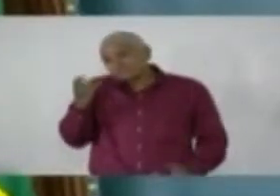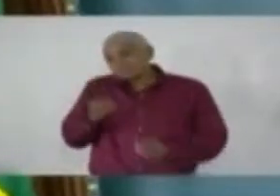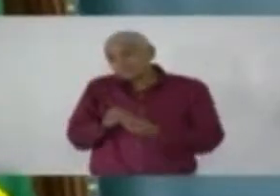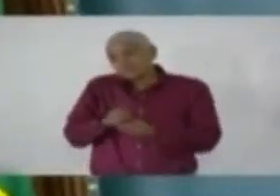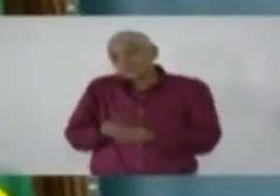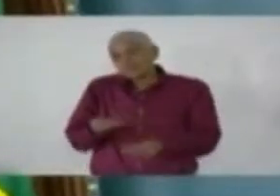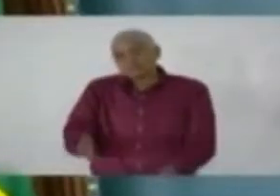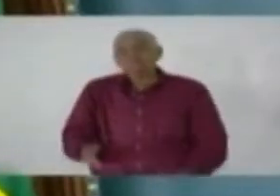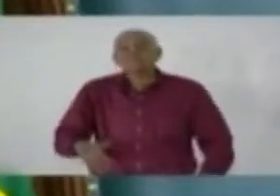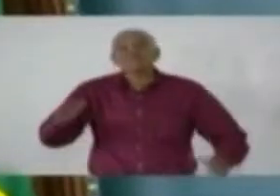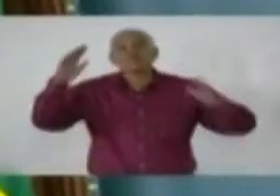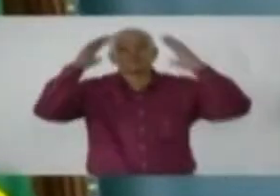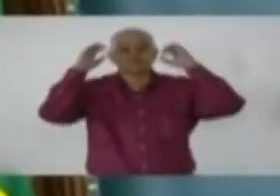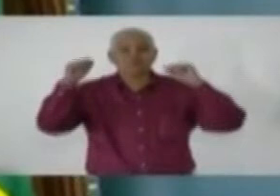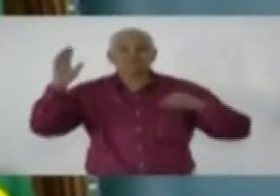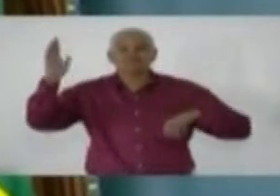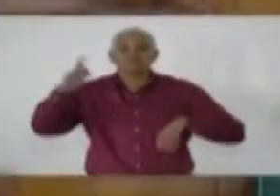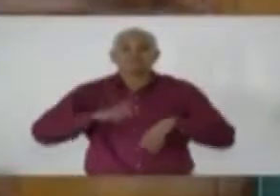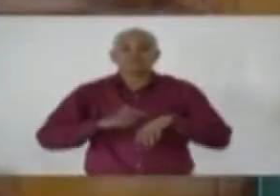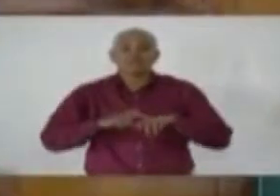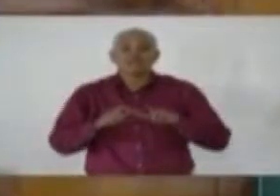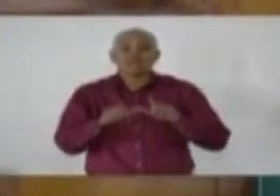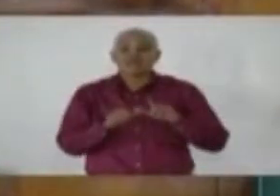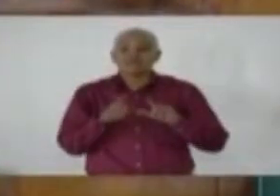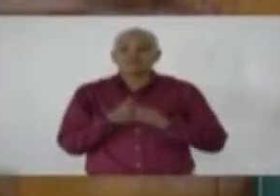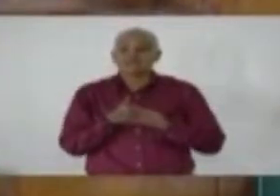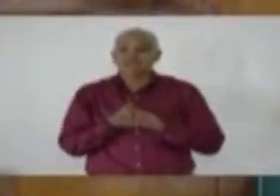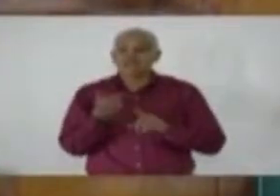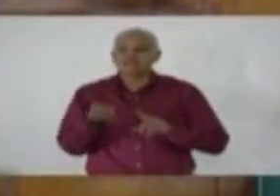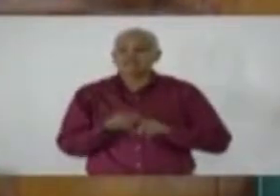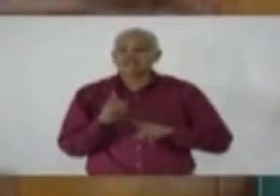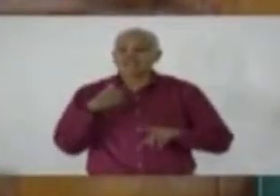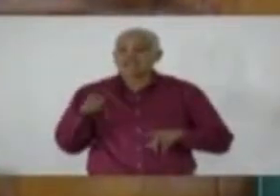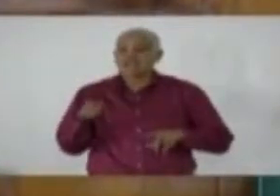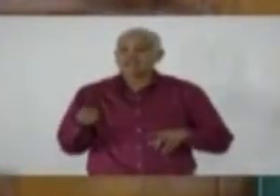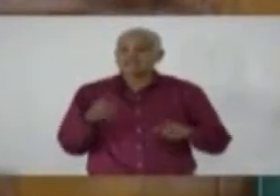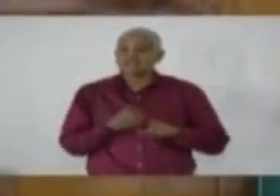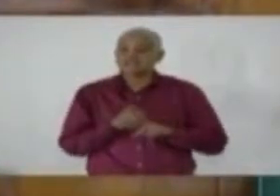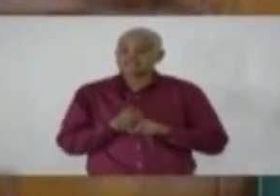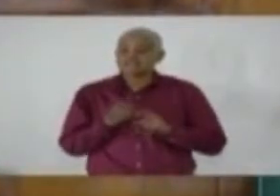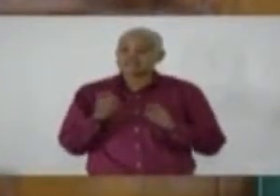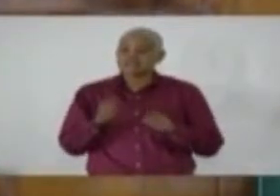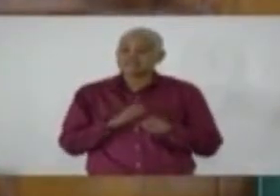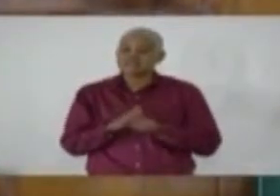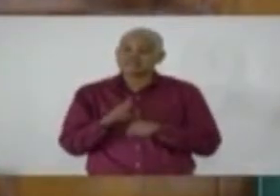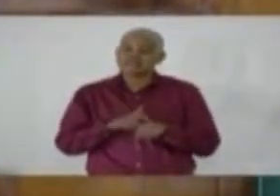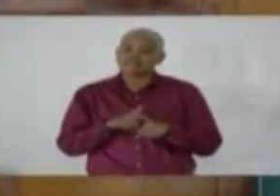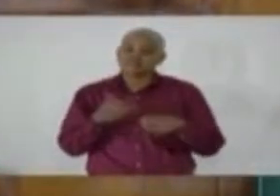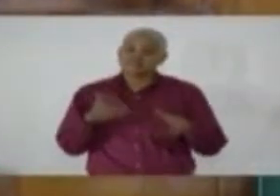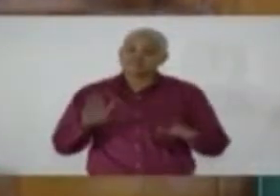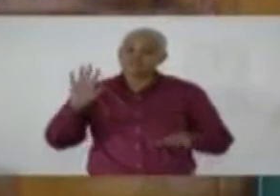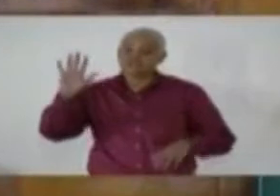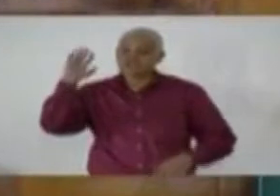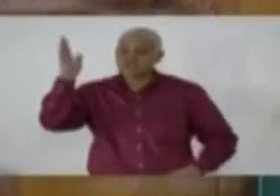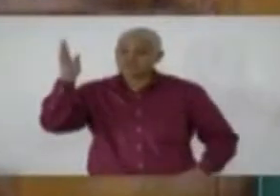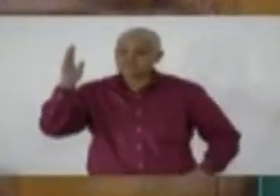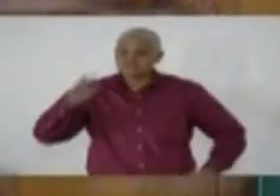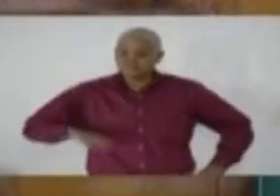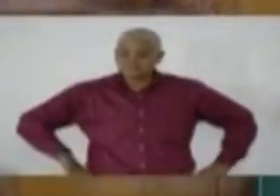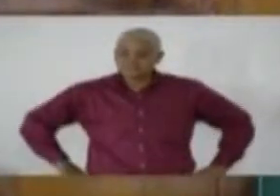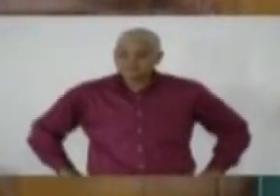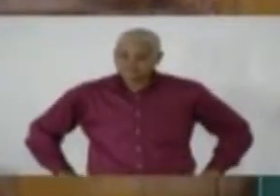Mr. President, the Speaker's time having expired, I ask that it be extended to allow him to complete his